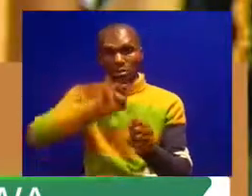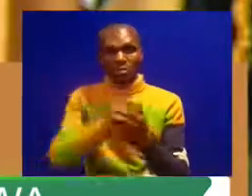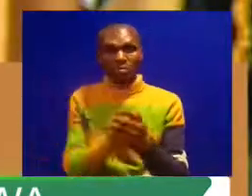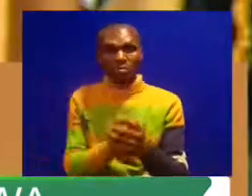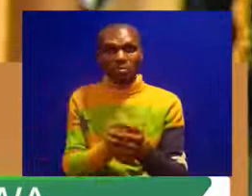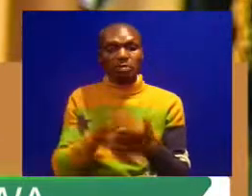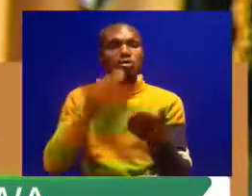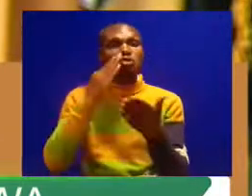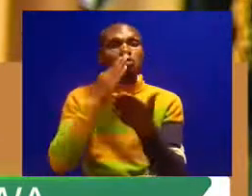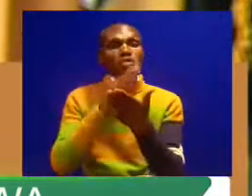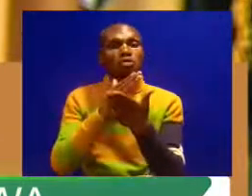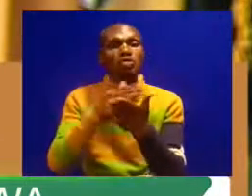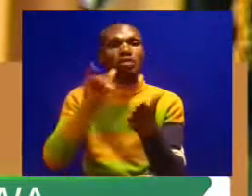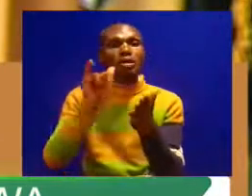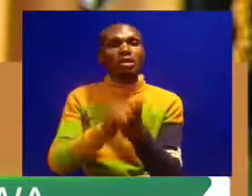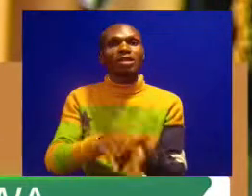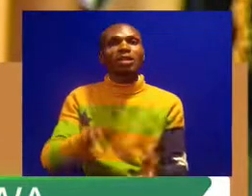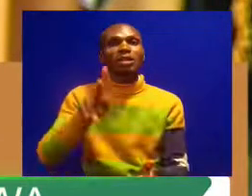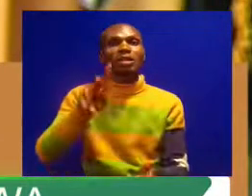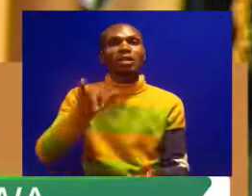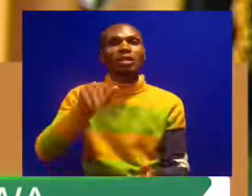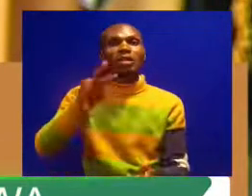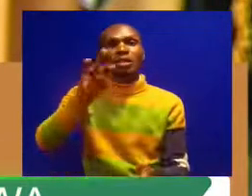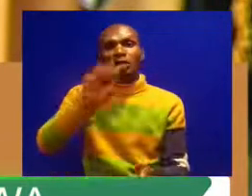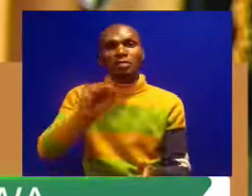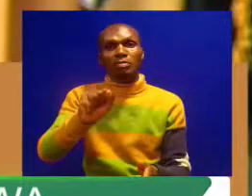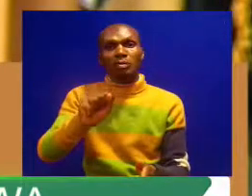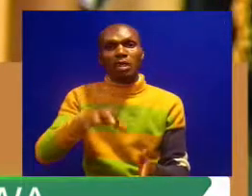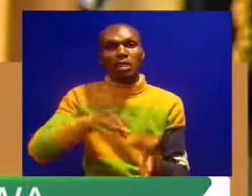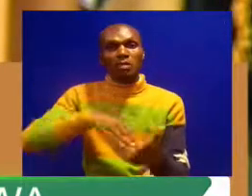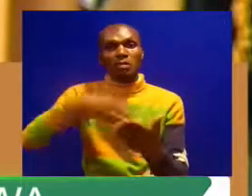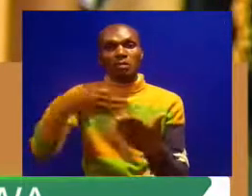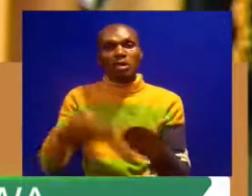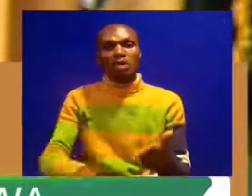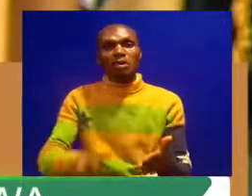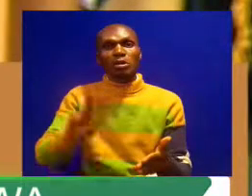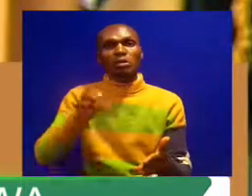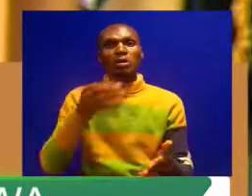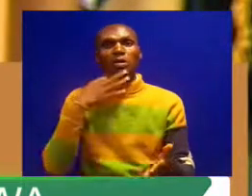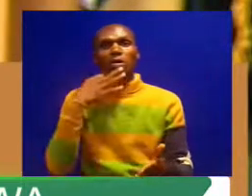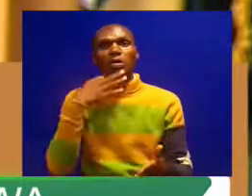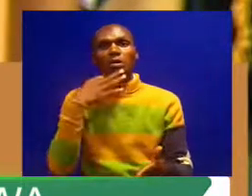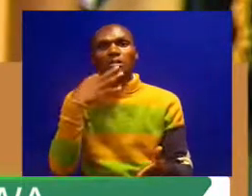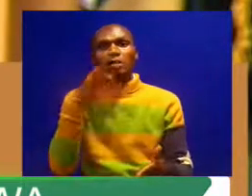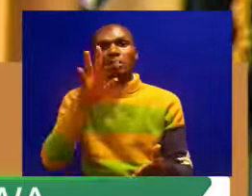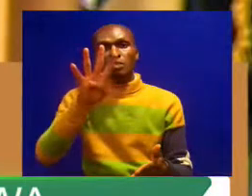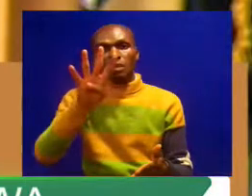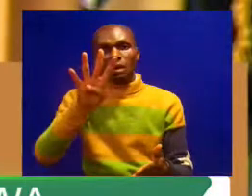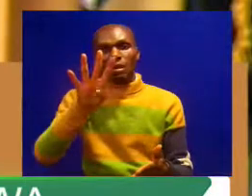is true that the Kim's kit failed in 235 polling stations.